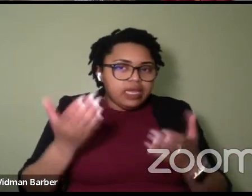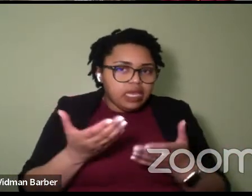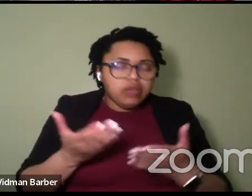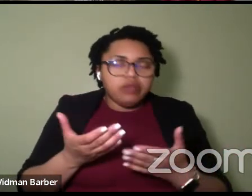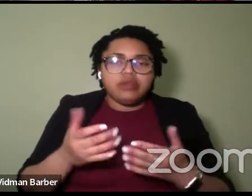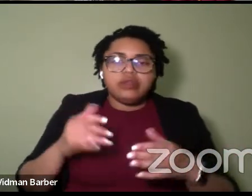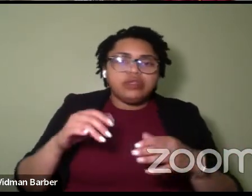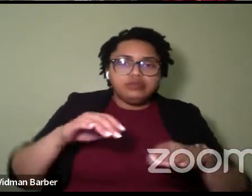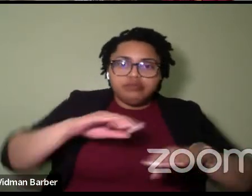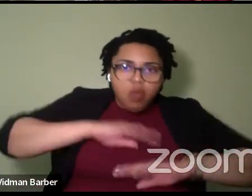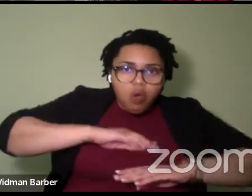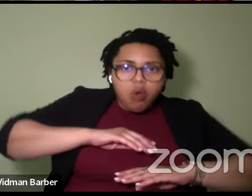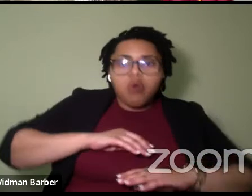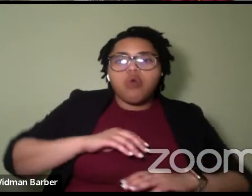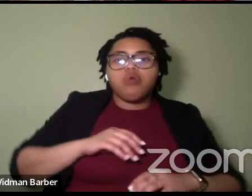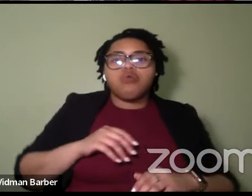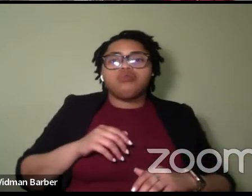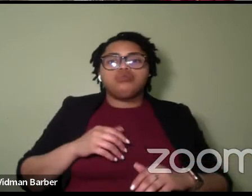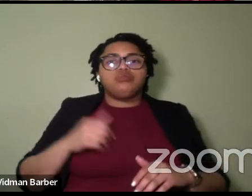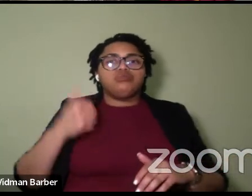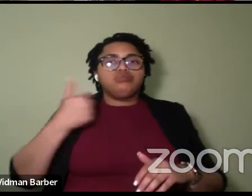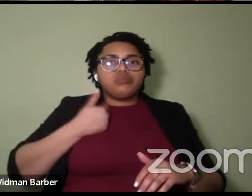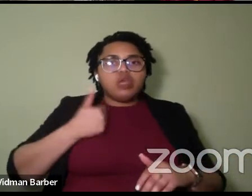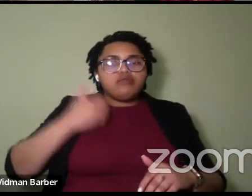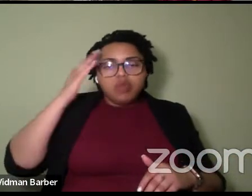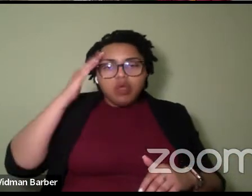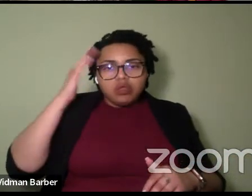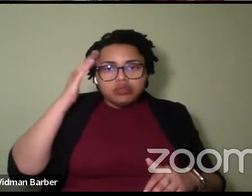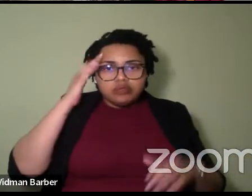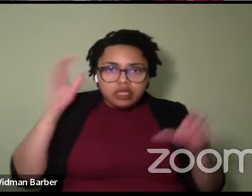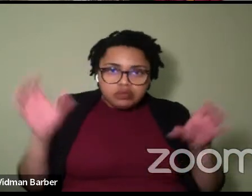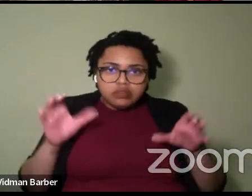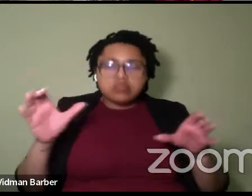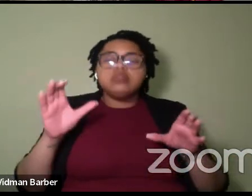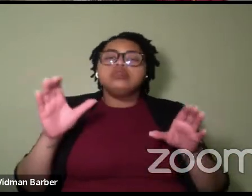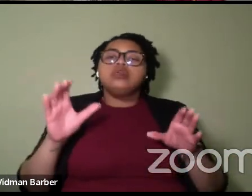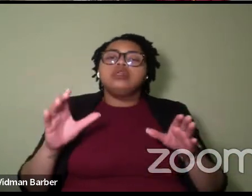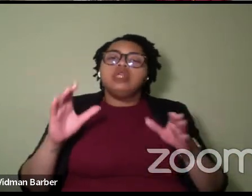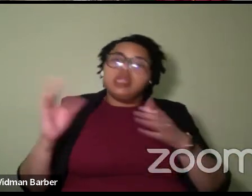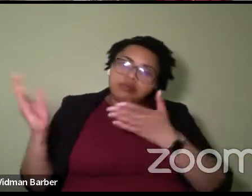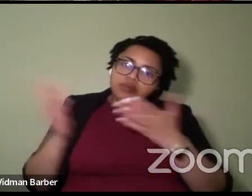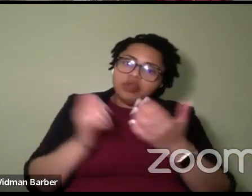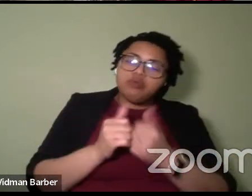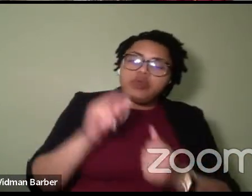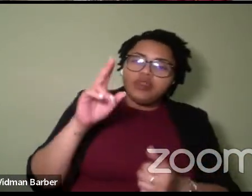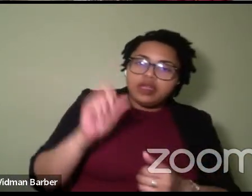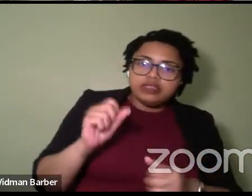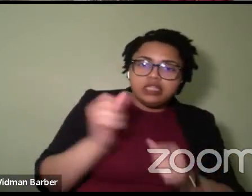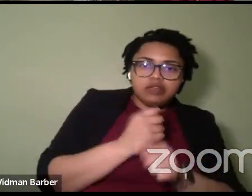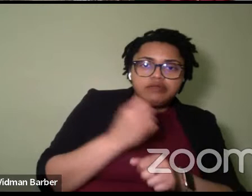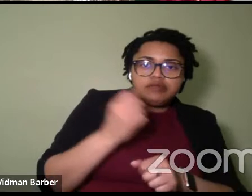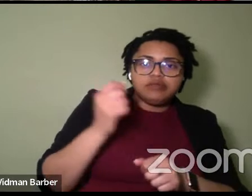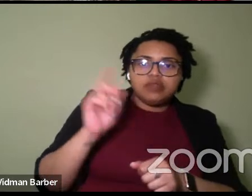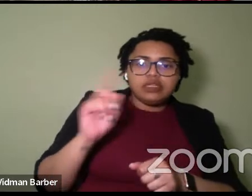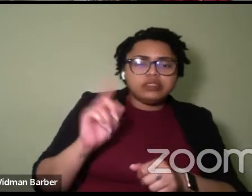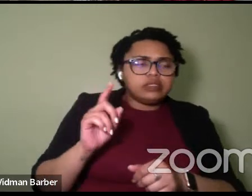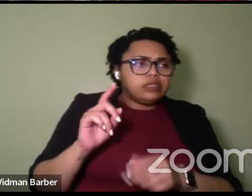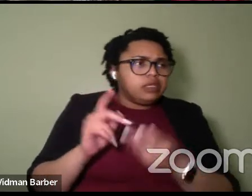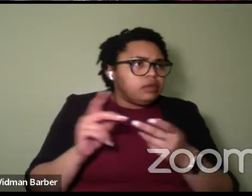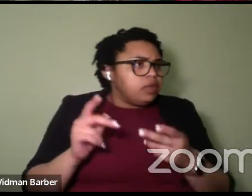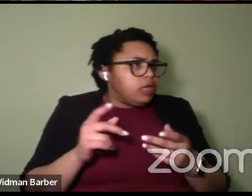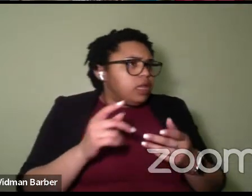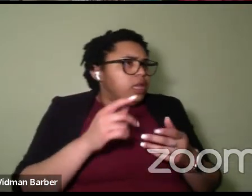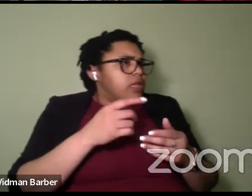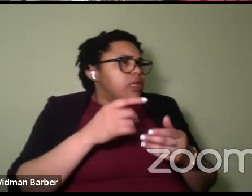with a sense of self-actualization, and carry those with us everywhere. Somebody asked me, how was I going to be in Iowa? And I said, I'm at home everywhere